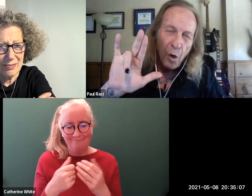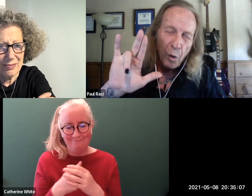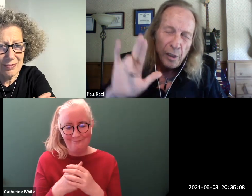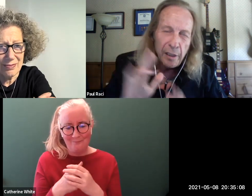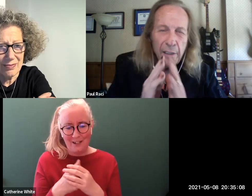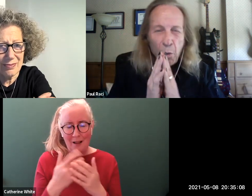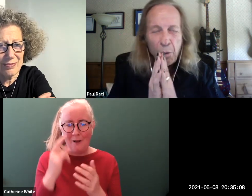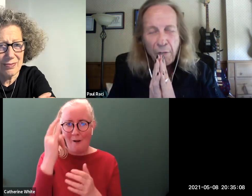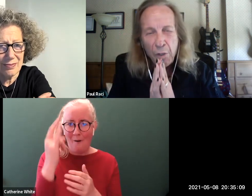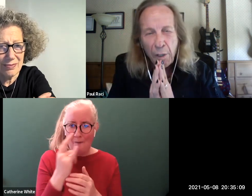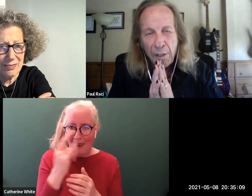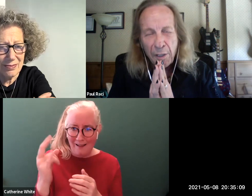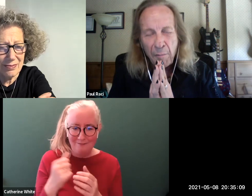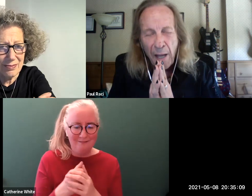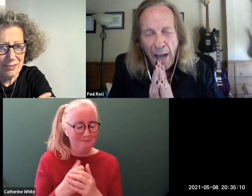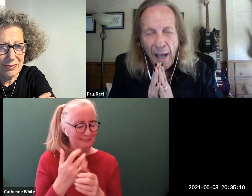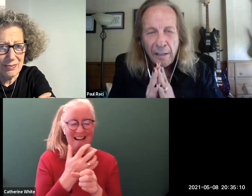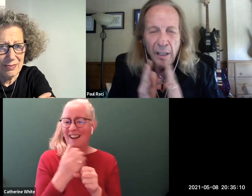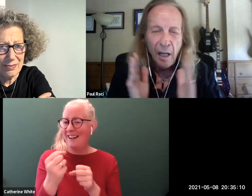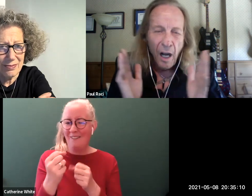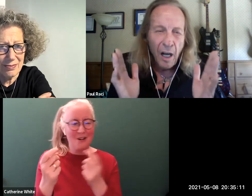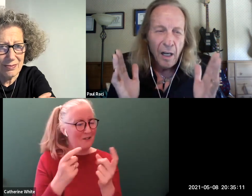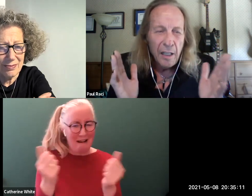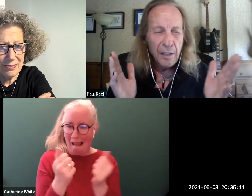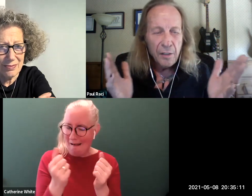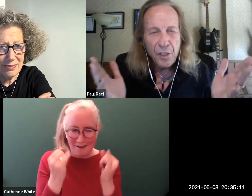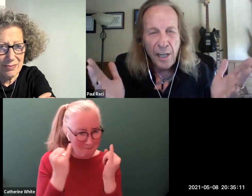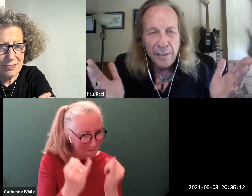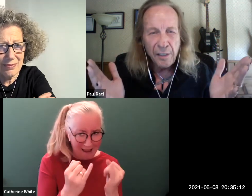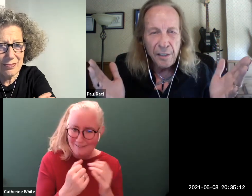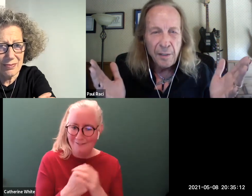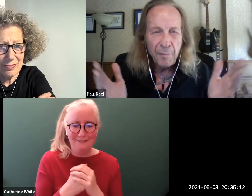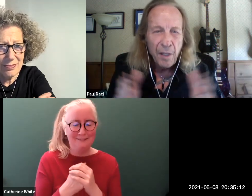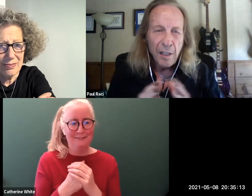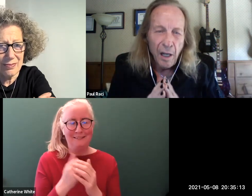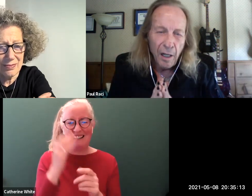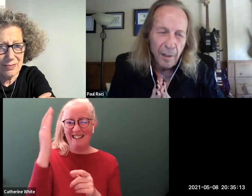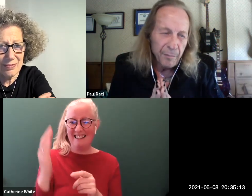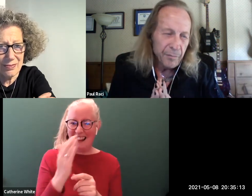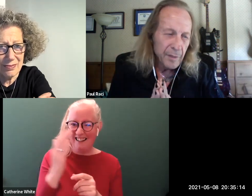very holy, would never do anything bad. They're saintly.